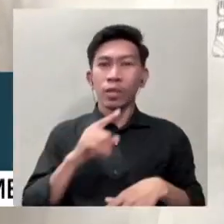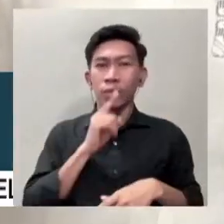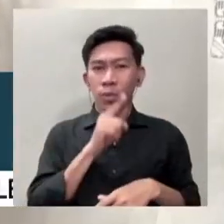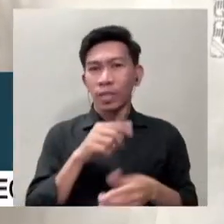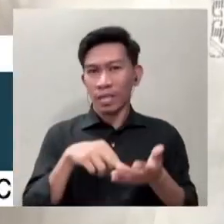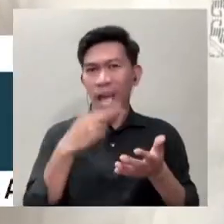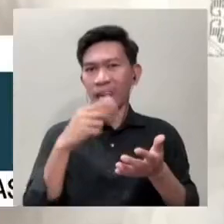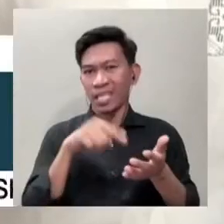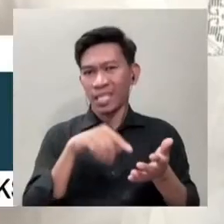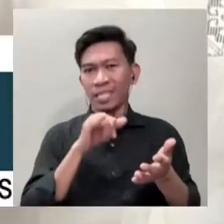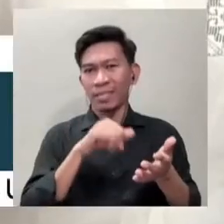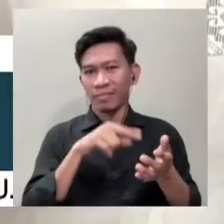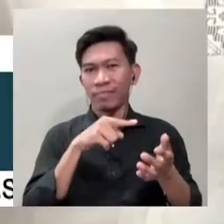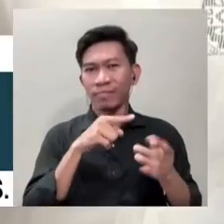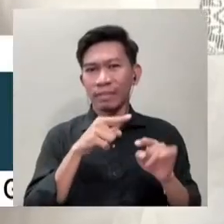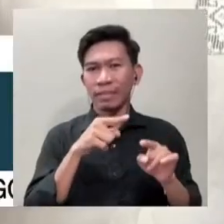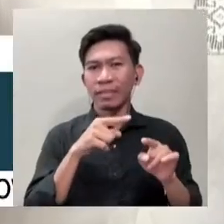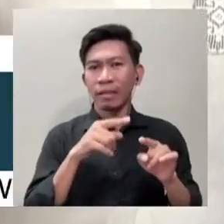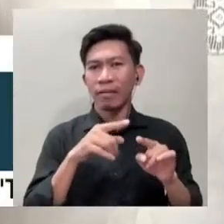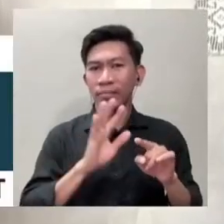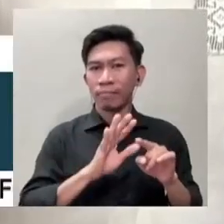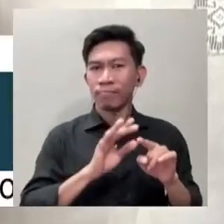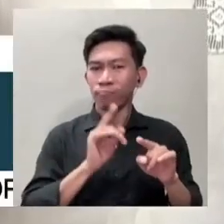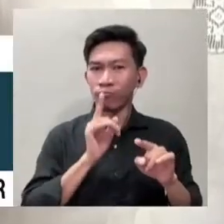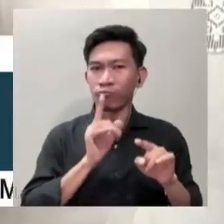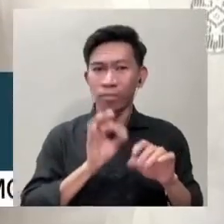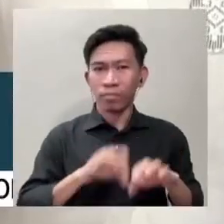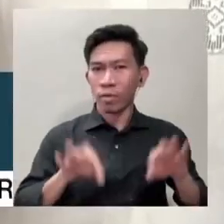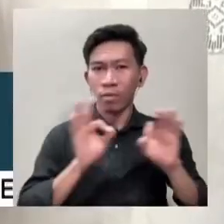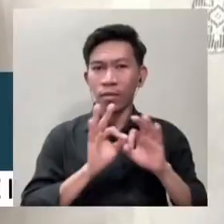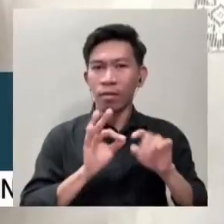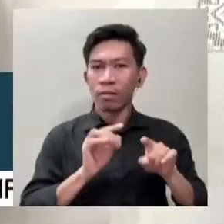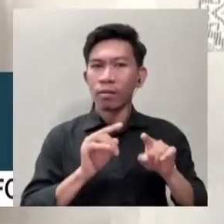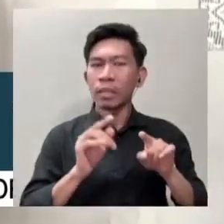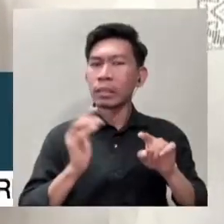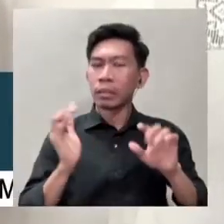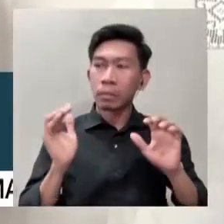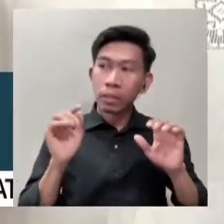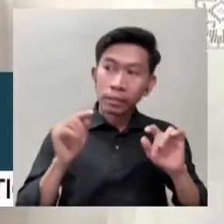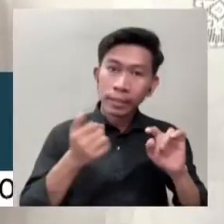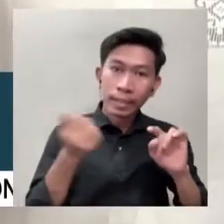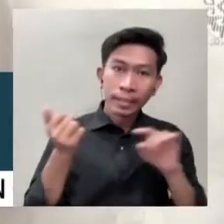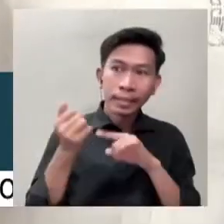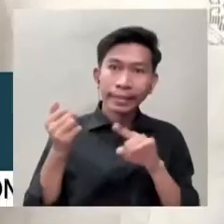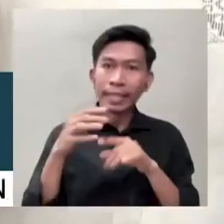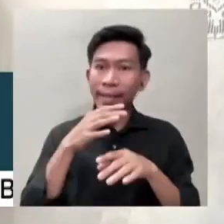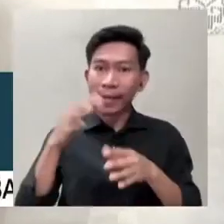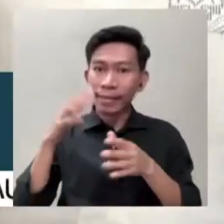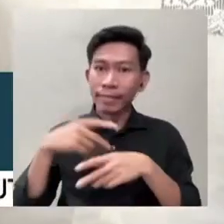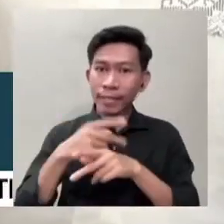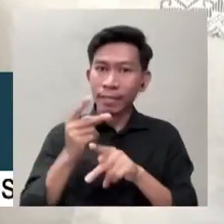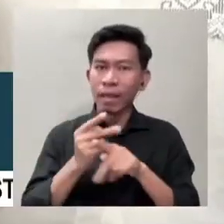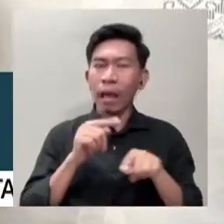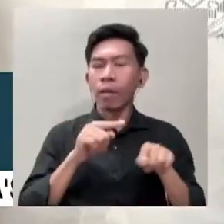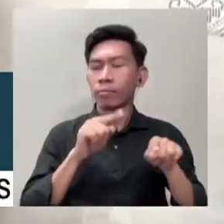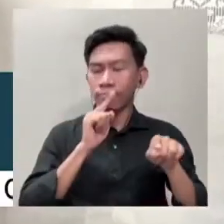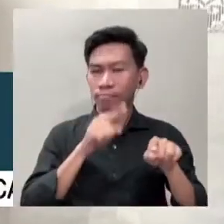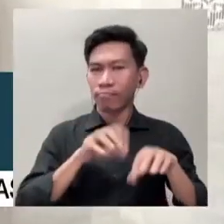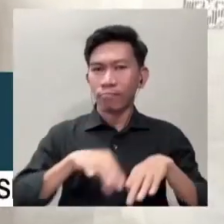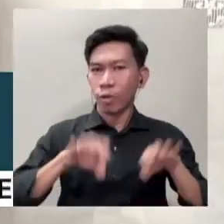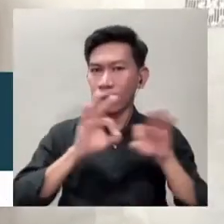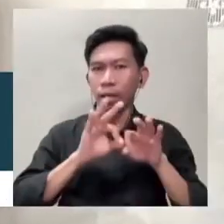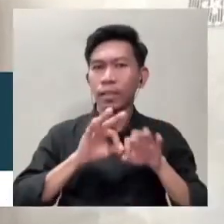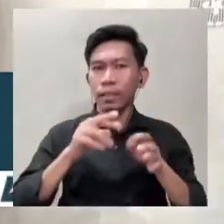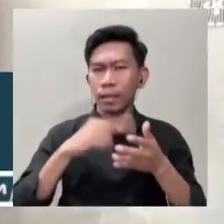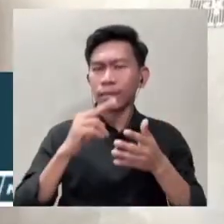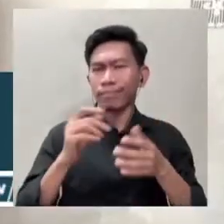Ibang usapan pag bigas. It's different from anything else that any other agricultural product. I completely understand it.